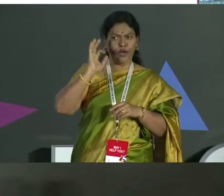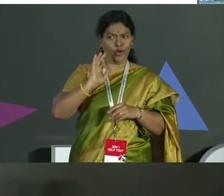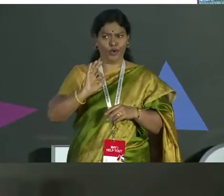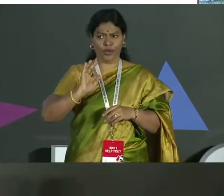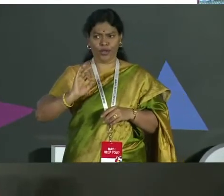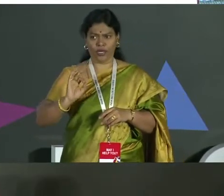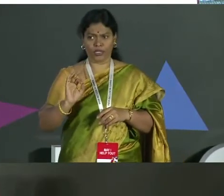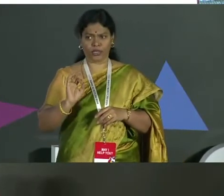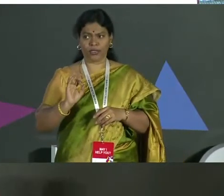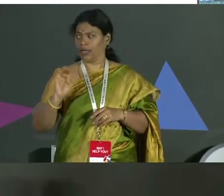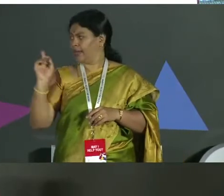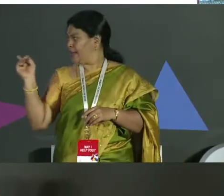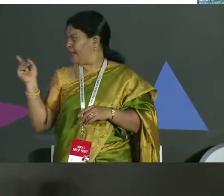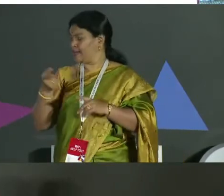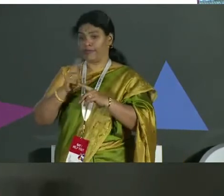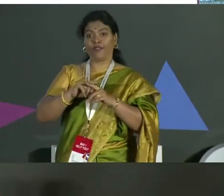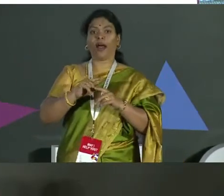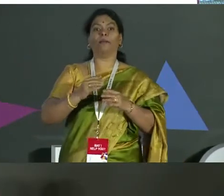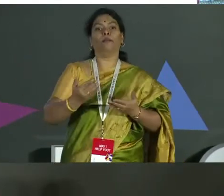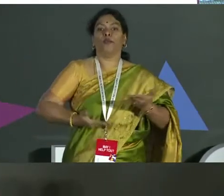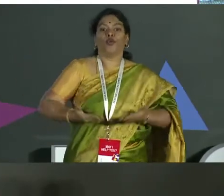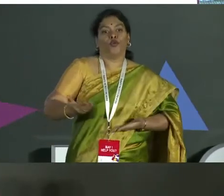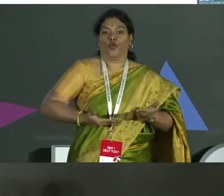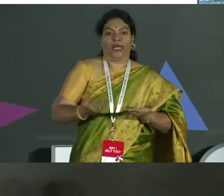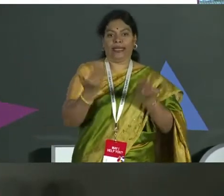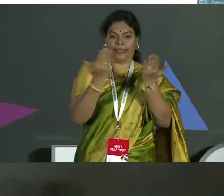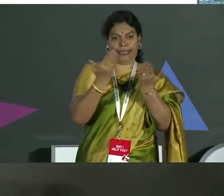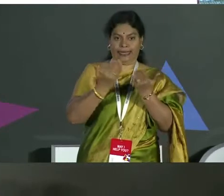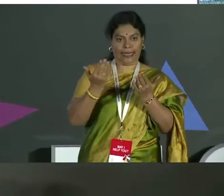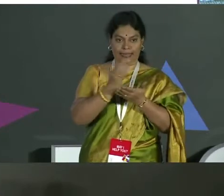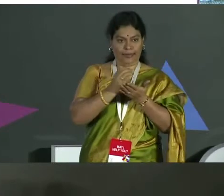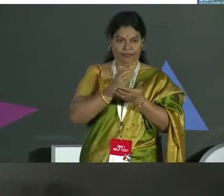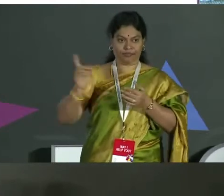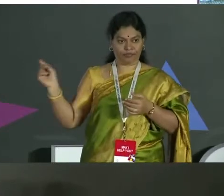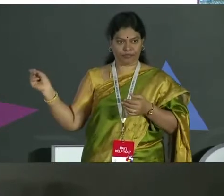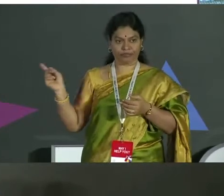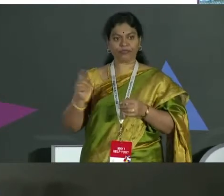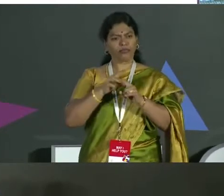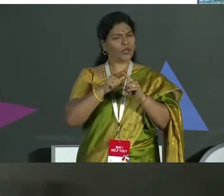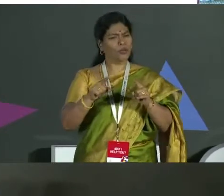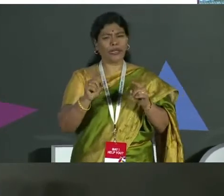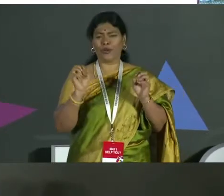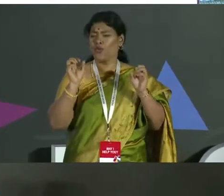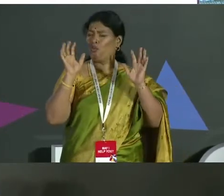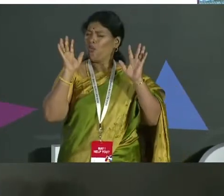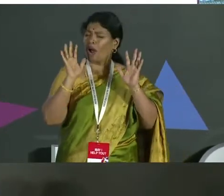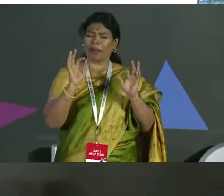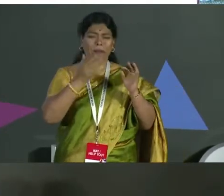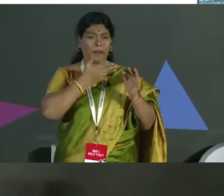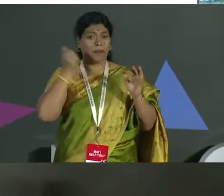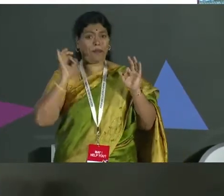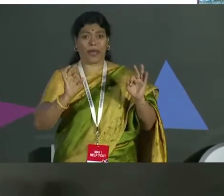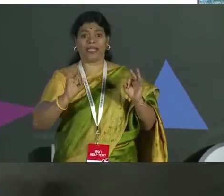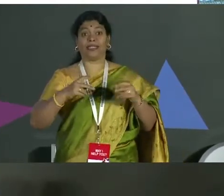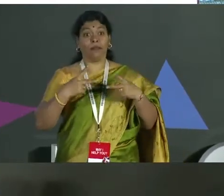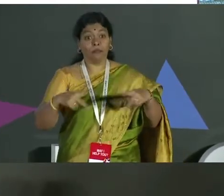you know, I am Calcutta graduate, so there is a little bit of marketing in your blood somewhere. But he's an incredible marketing guy. This is probably the